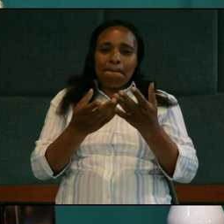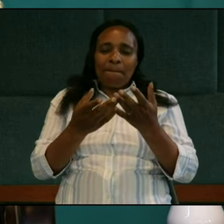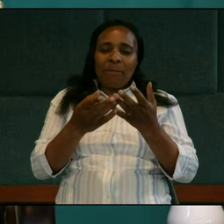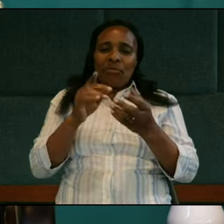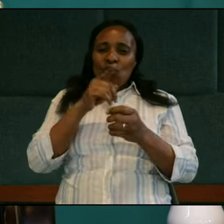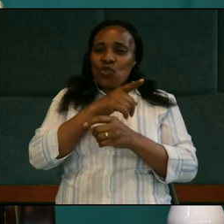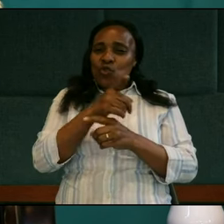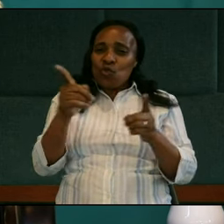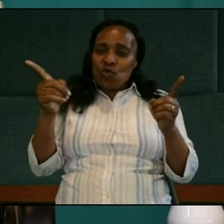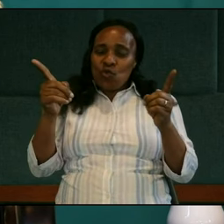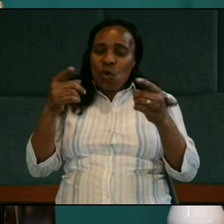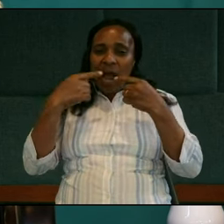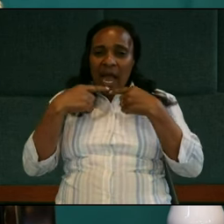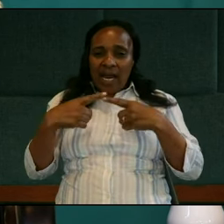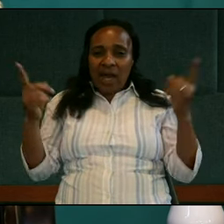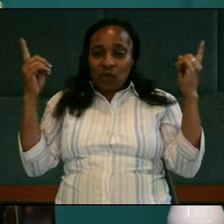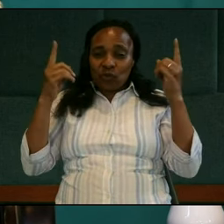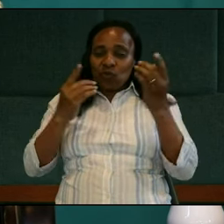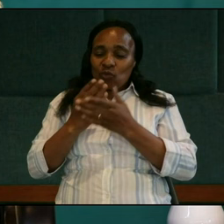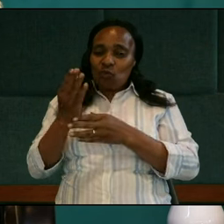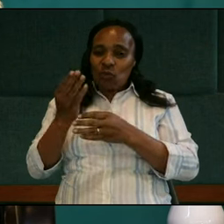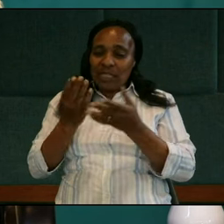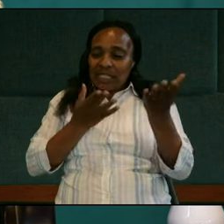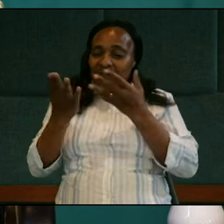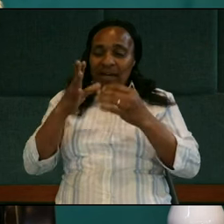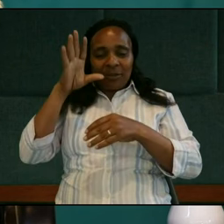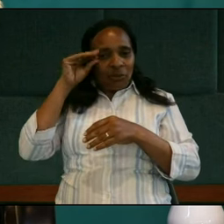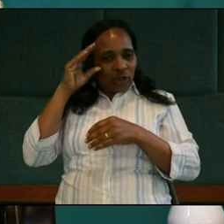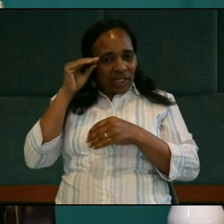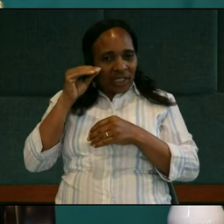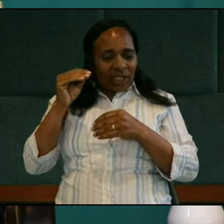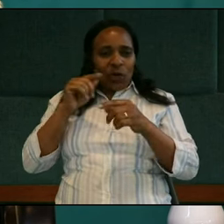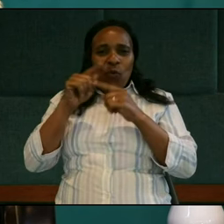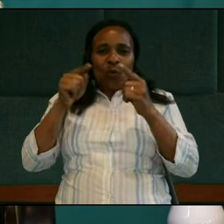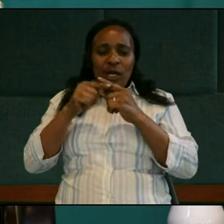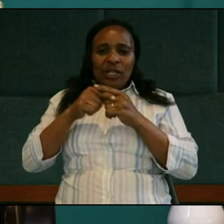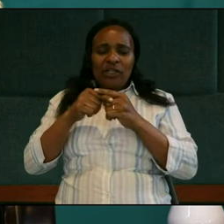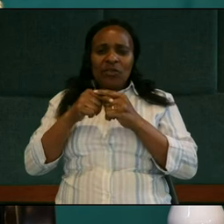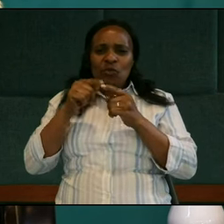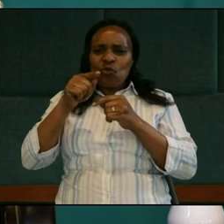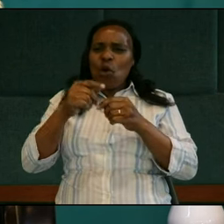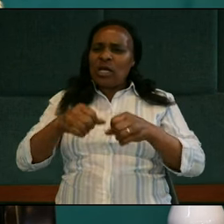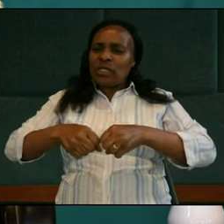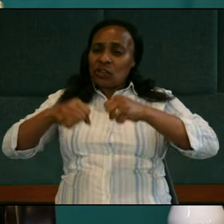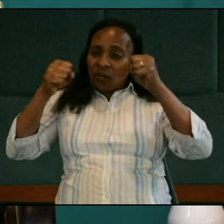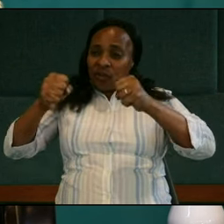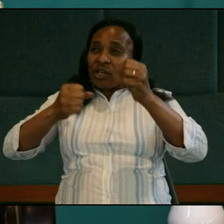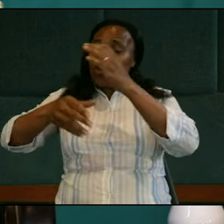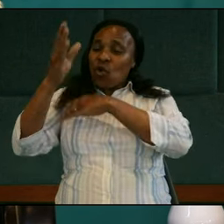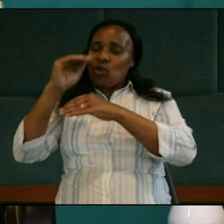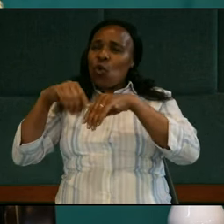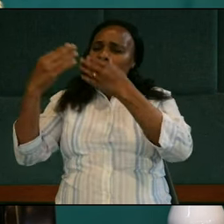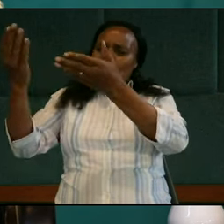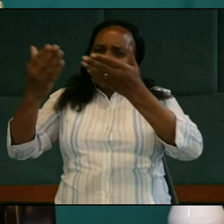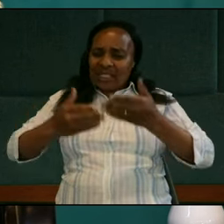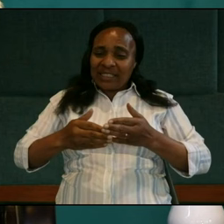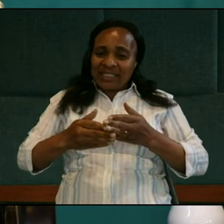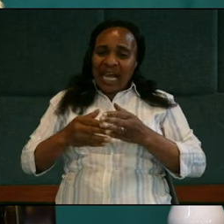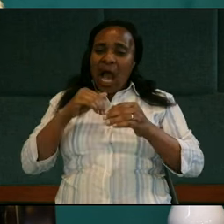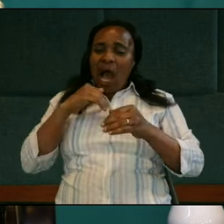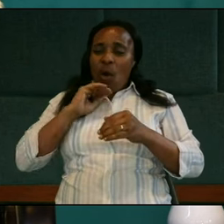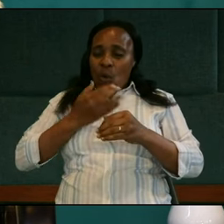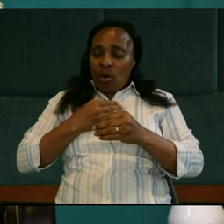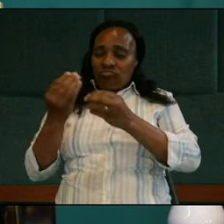just as you declared through your servant Moses when you, sovereign Lord, brought our ancestors out of